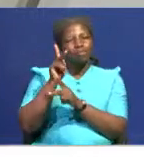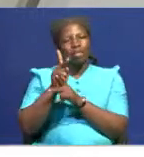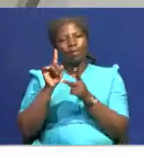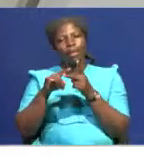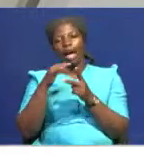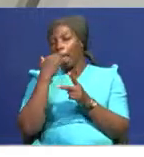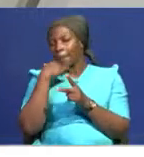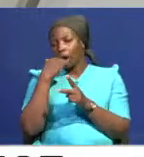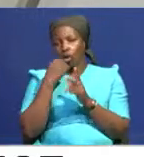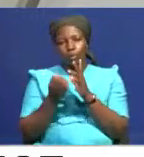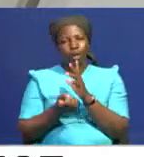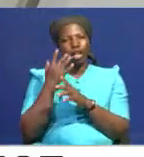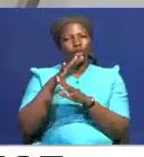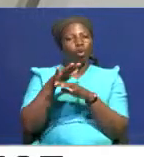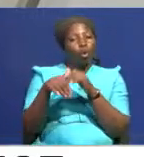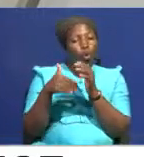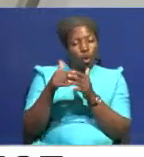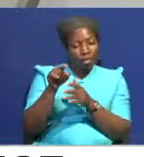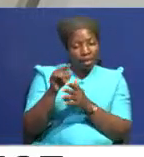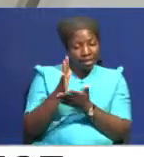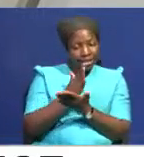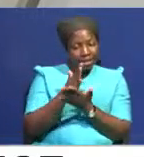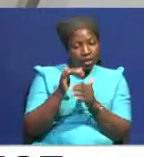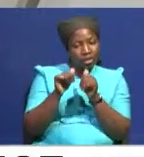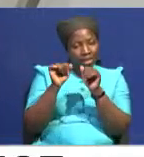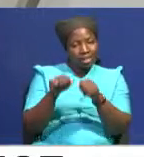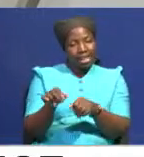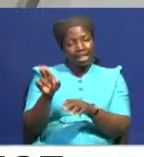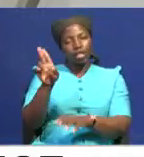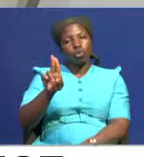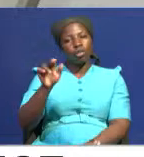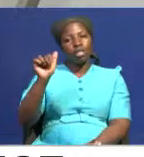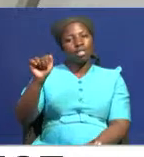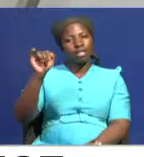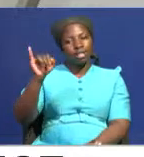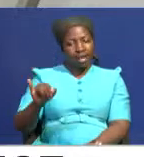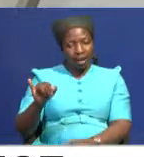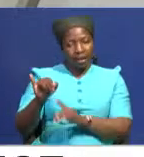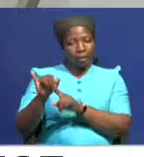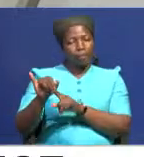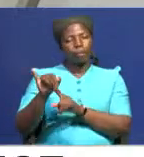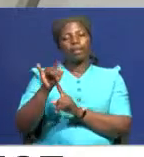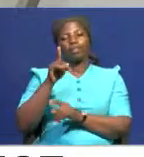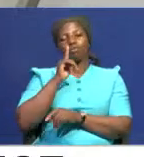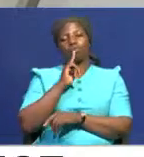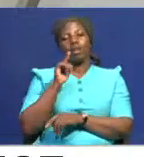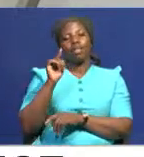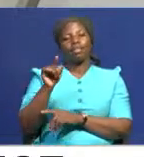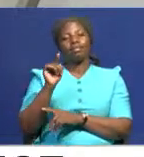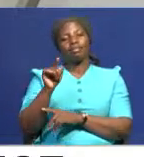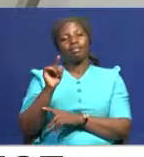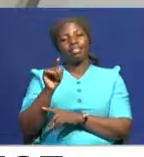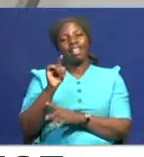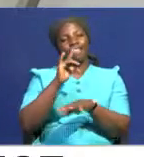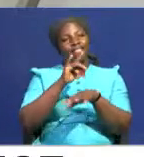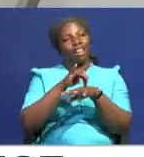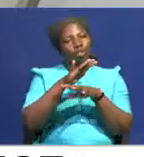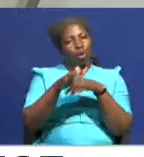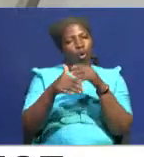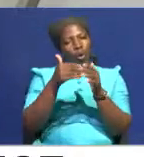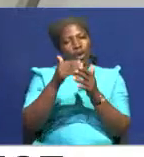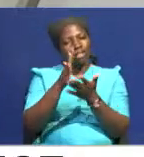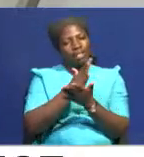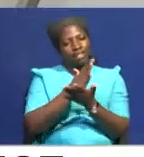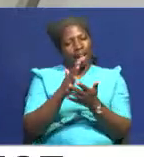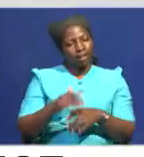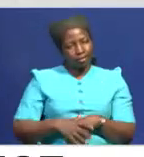also sectors that can also be able to harness AI or artificial intelligence. So it cuts across all sectors that can be